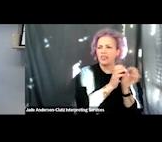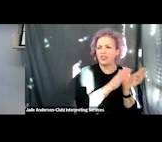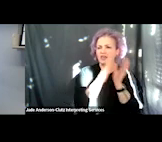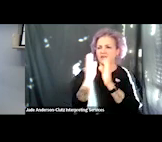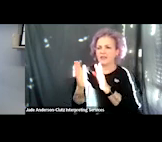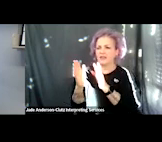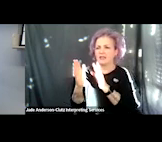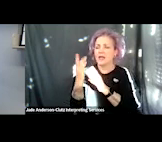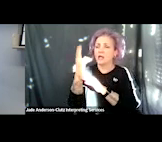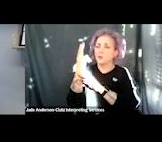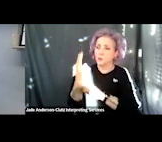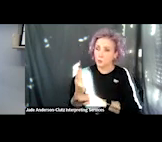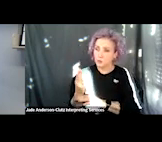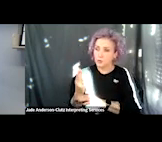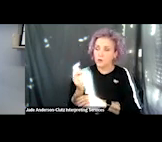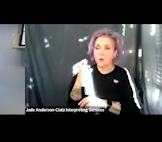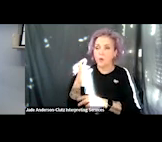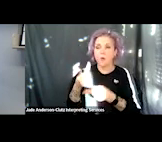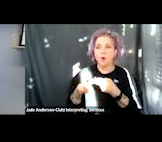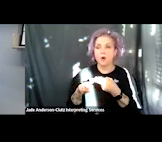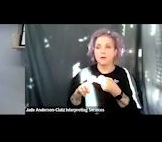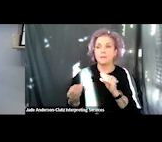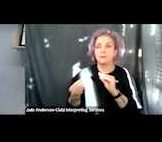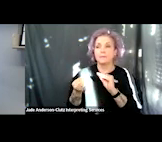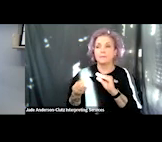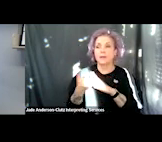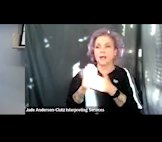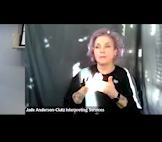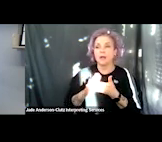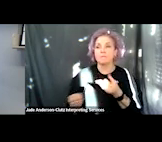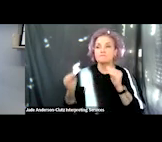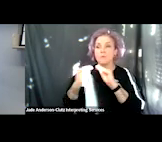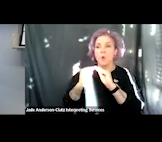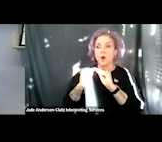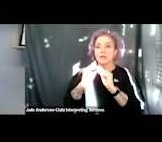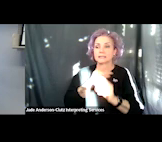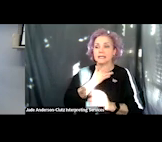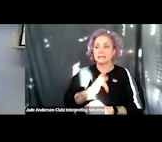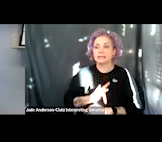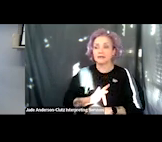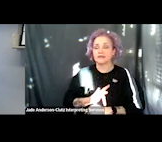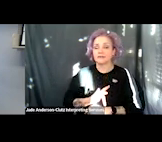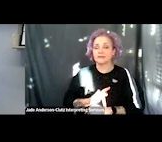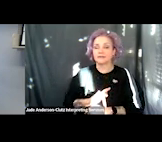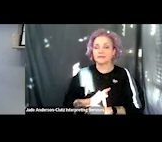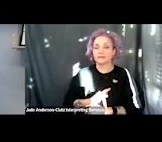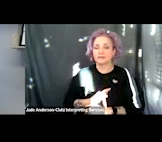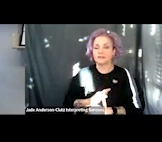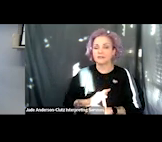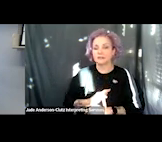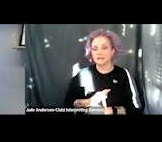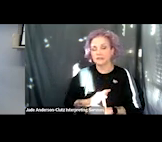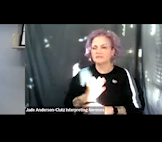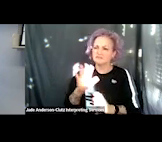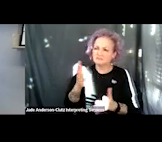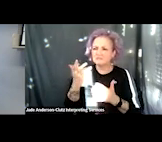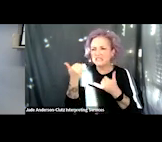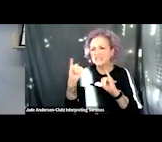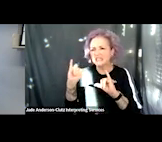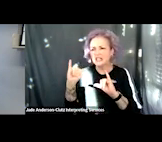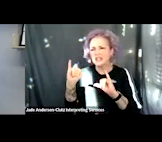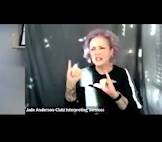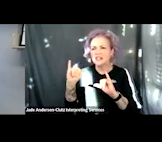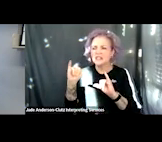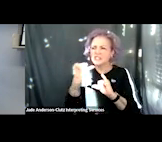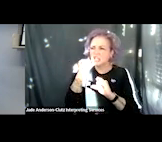the evidence, and there's more considerations about how things are measured, but we pretty much know this is